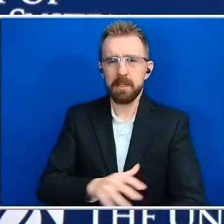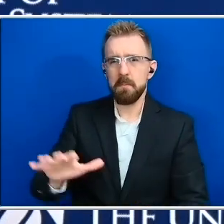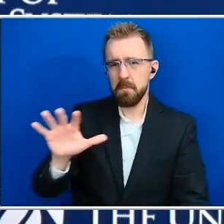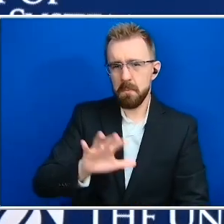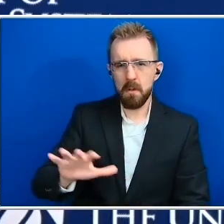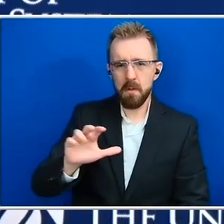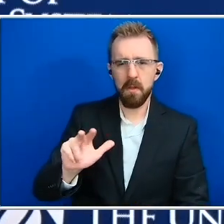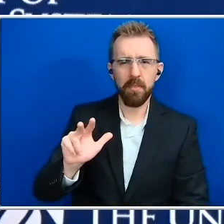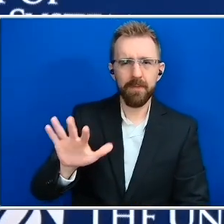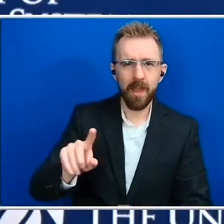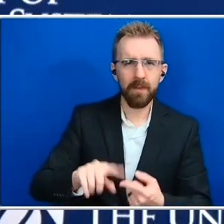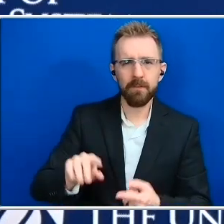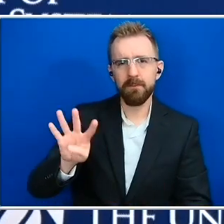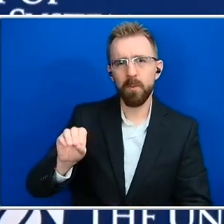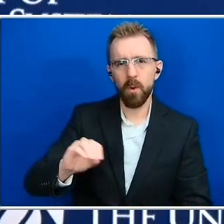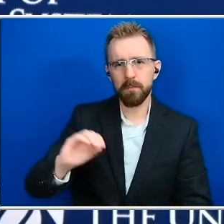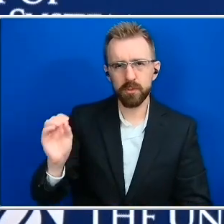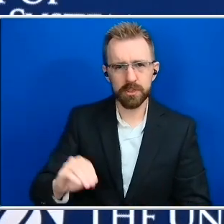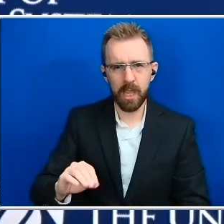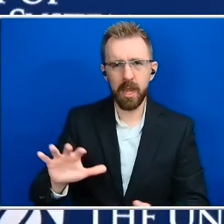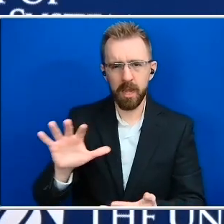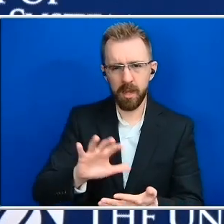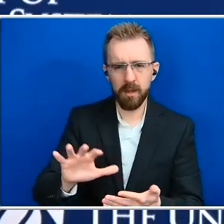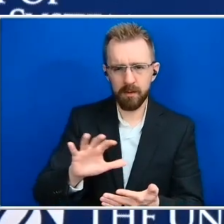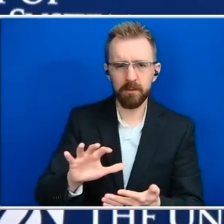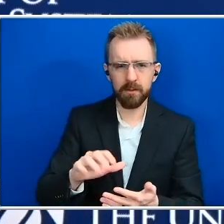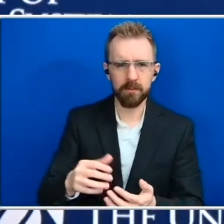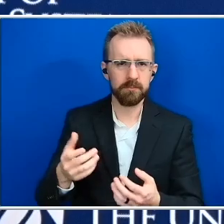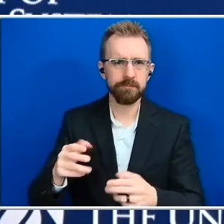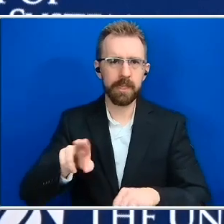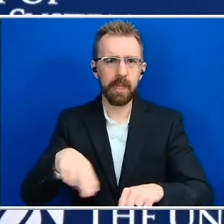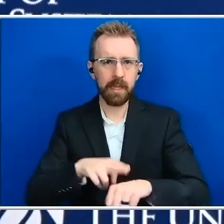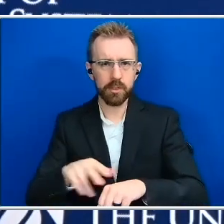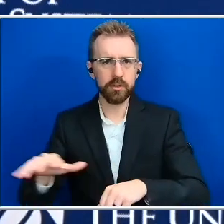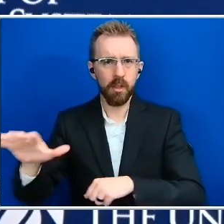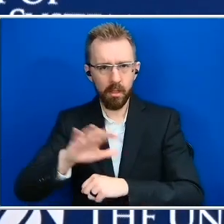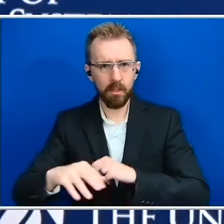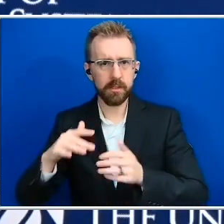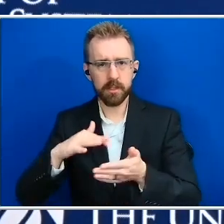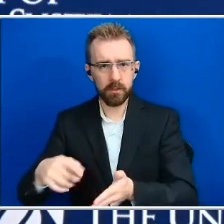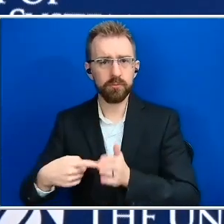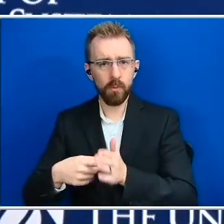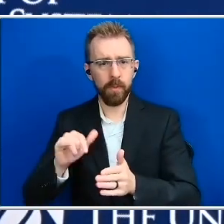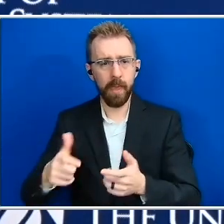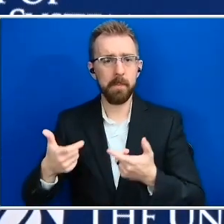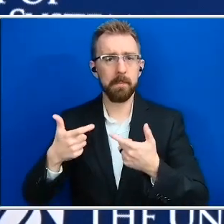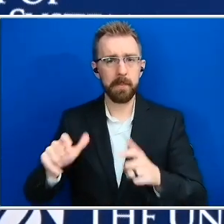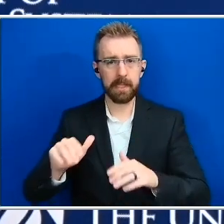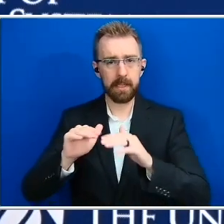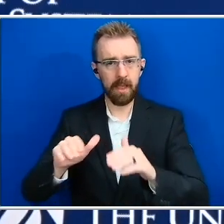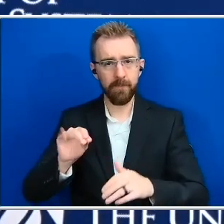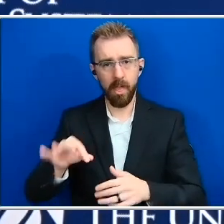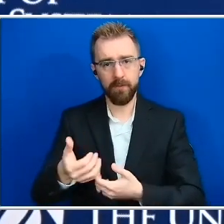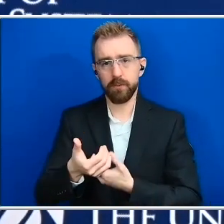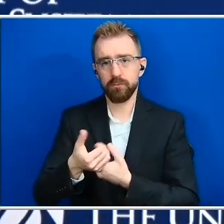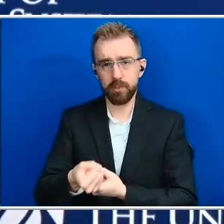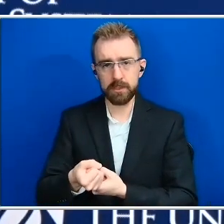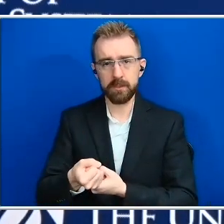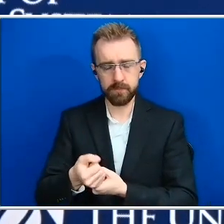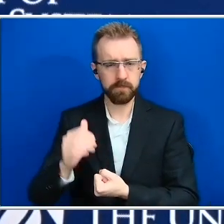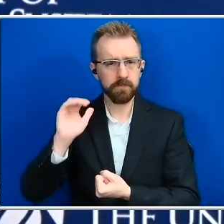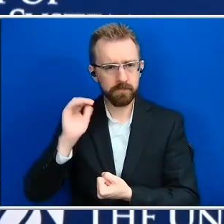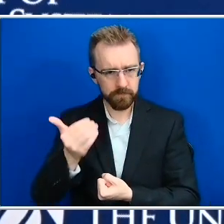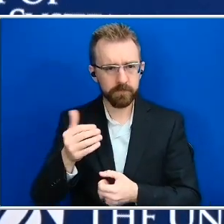40% mark. Again, multinational study. What it showed that the greatest level of trust seemed to be in